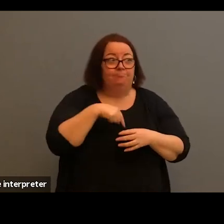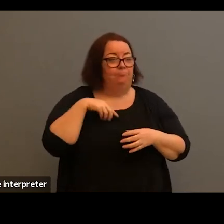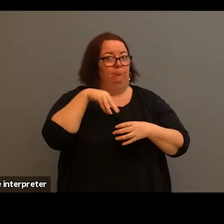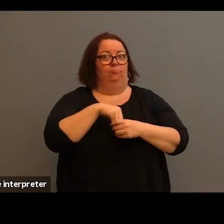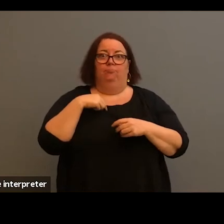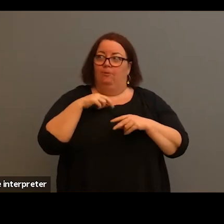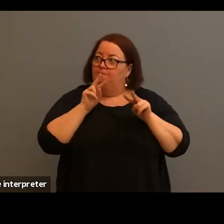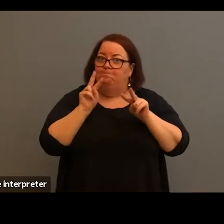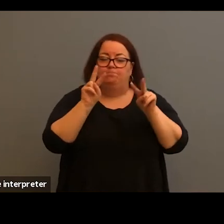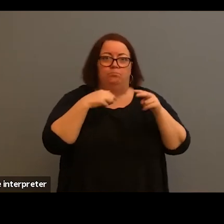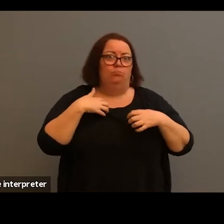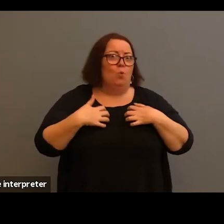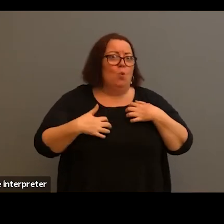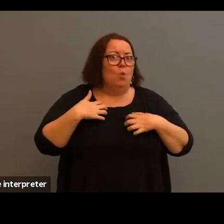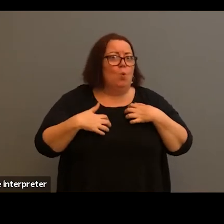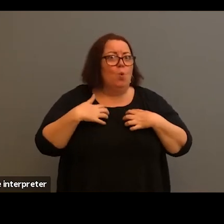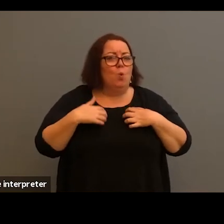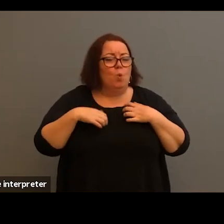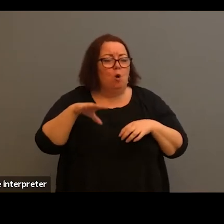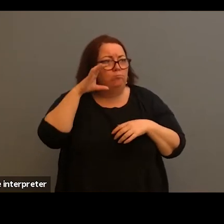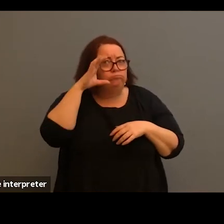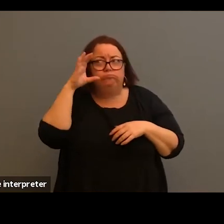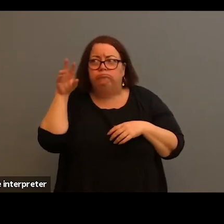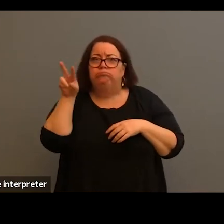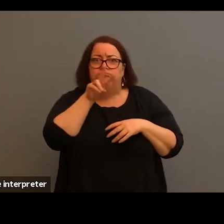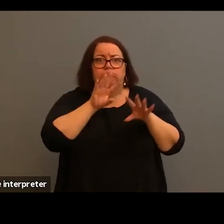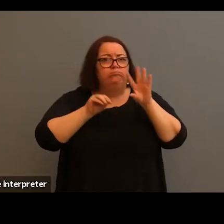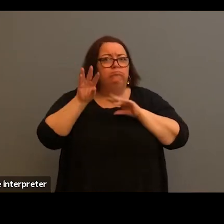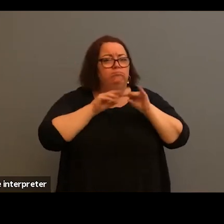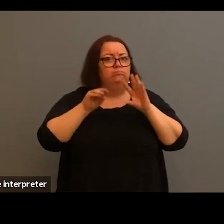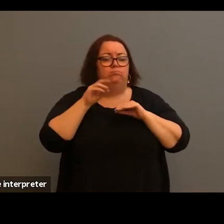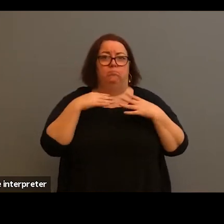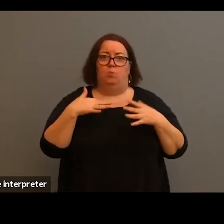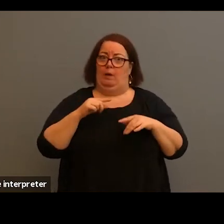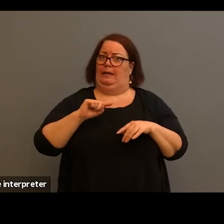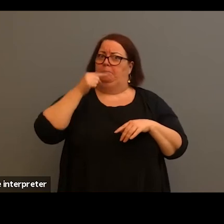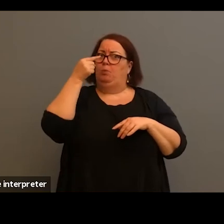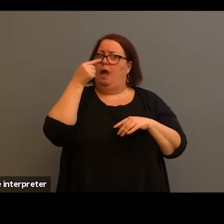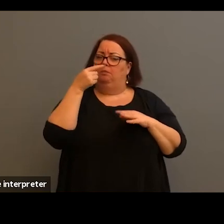side event, and with an agenda focusing on the SDGs and the